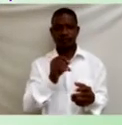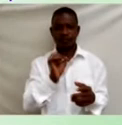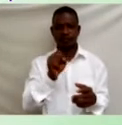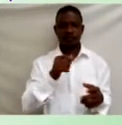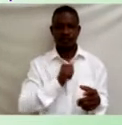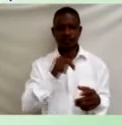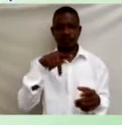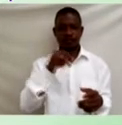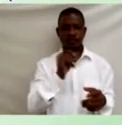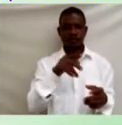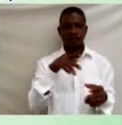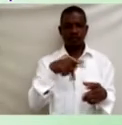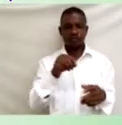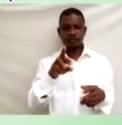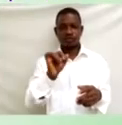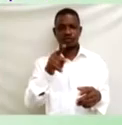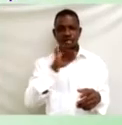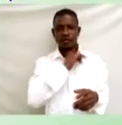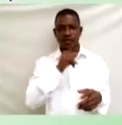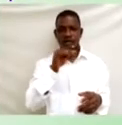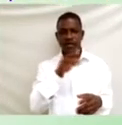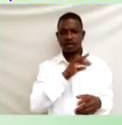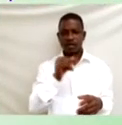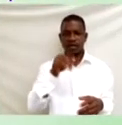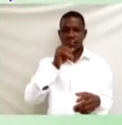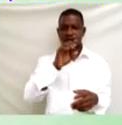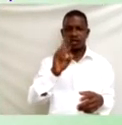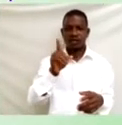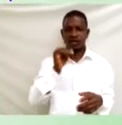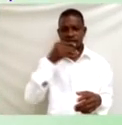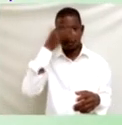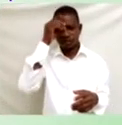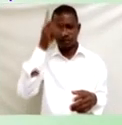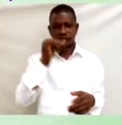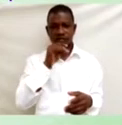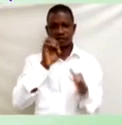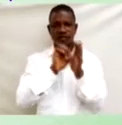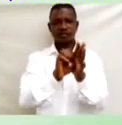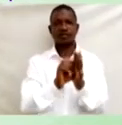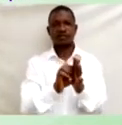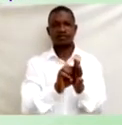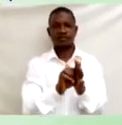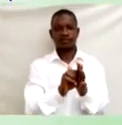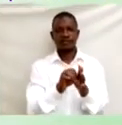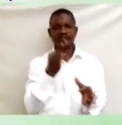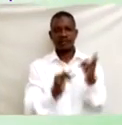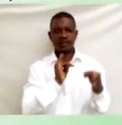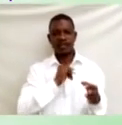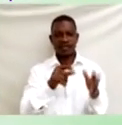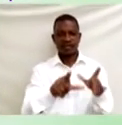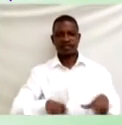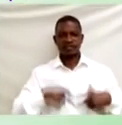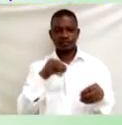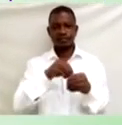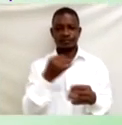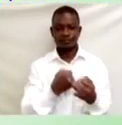hypothesis, supposition, proposal, and doubt. Example, if